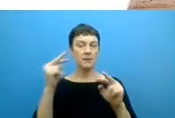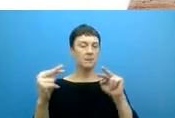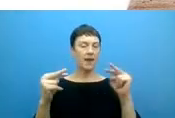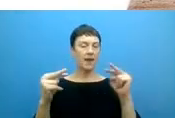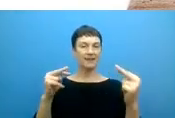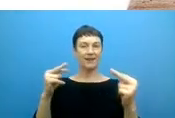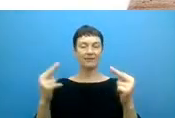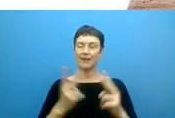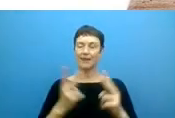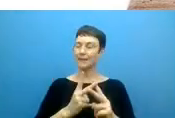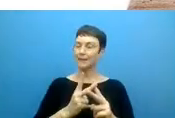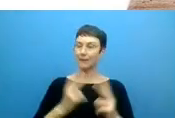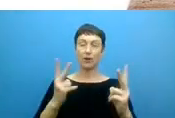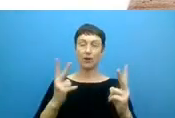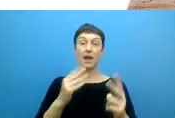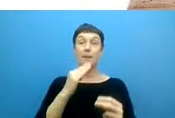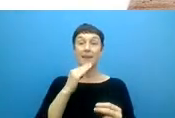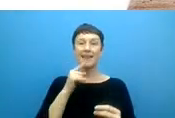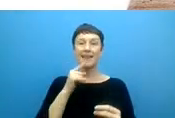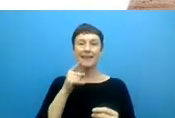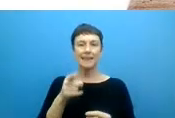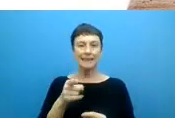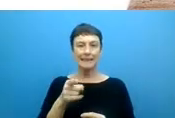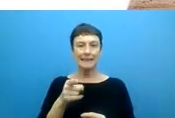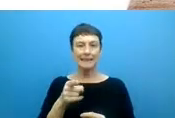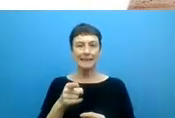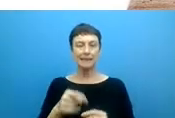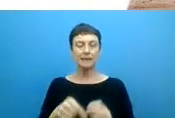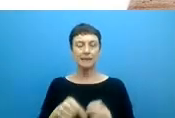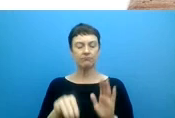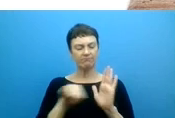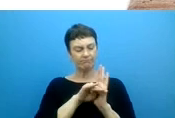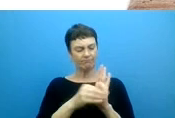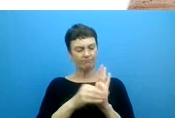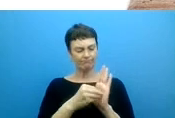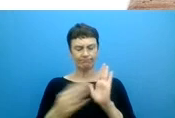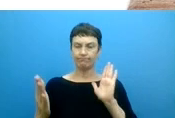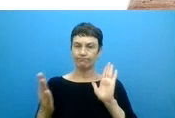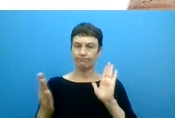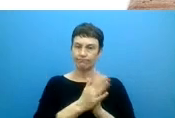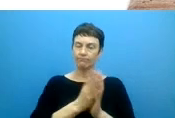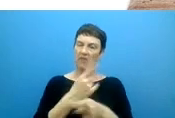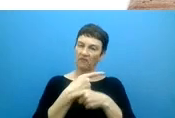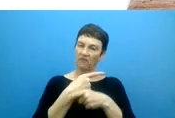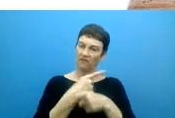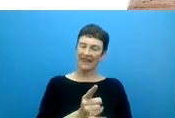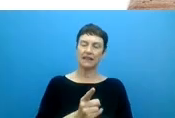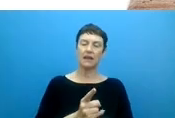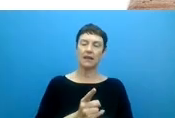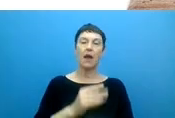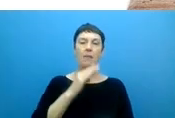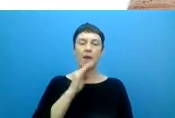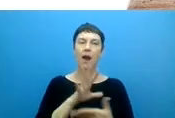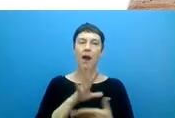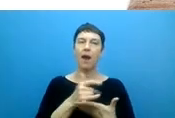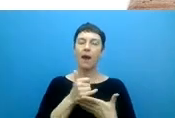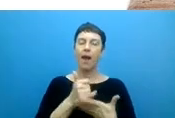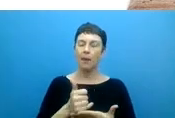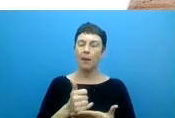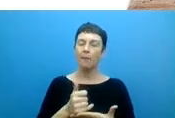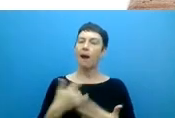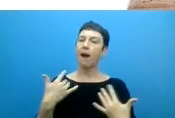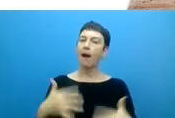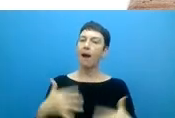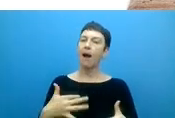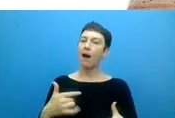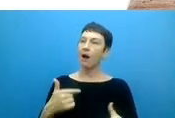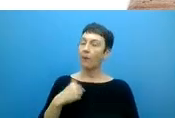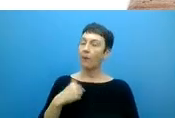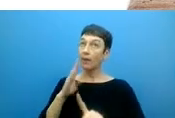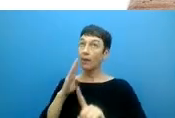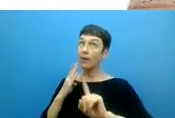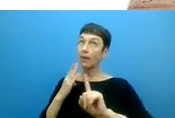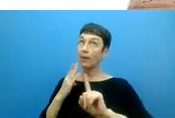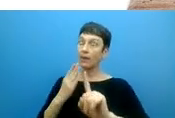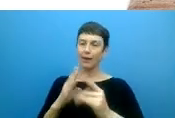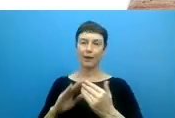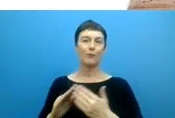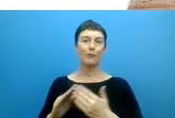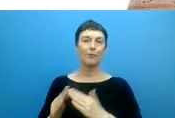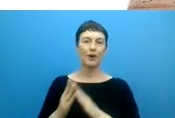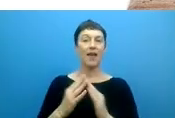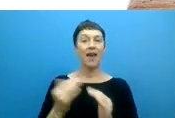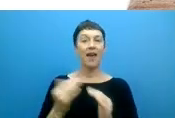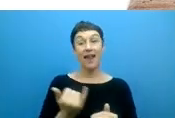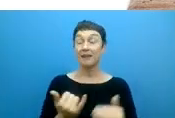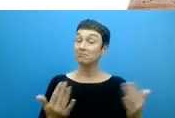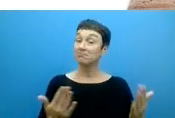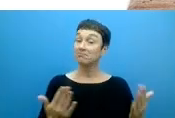that having that as a staple would be a great way to kind of boost what we're trying to work towards in our communities. So thank